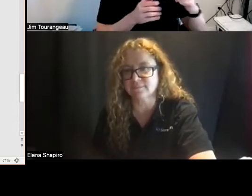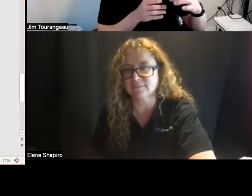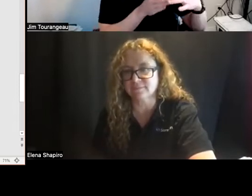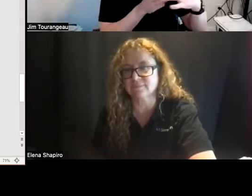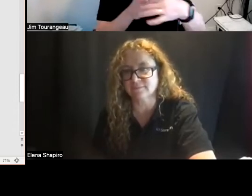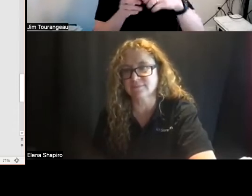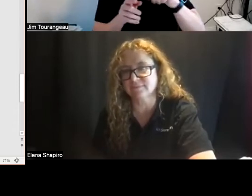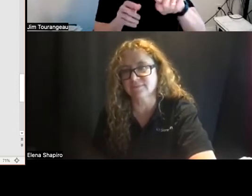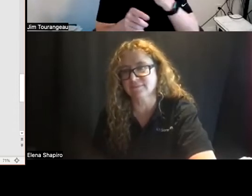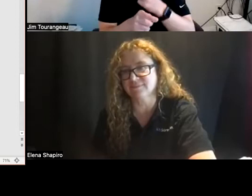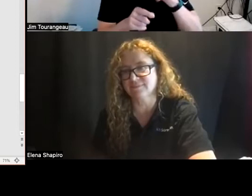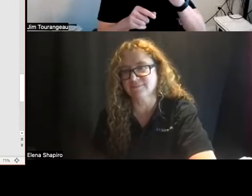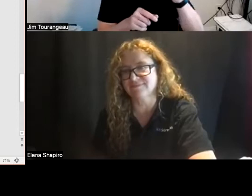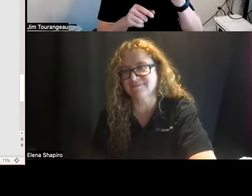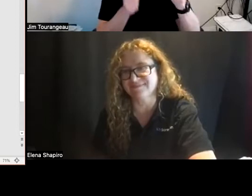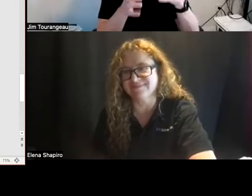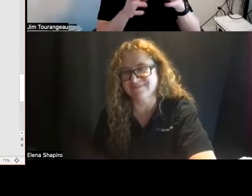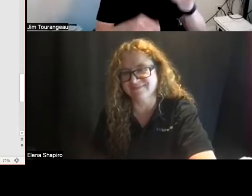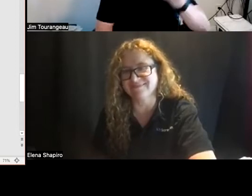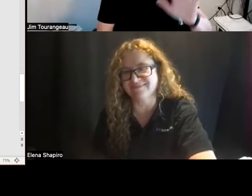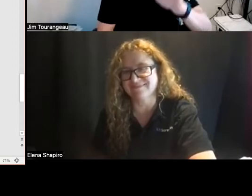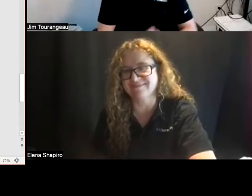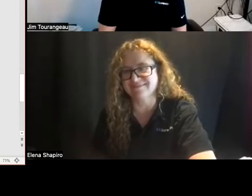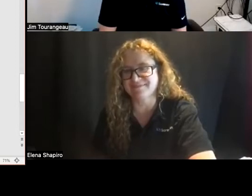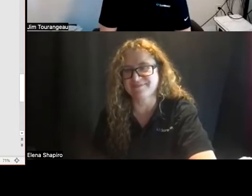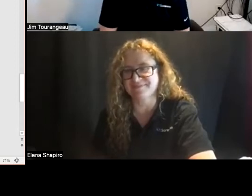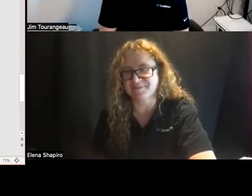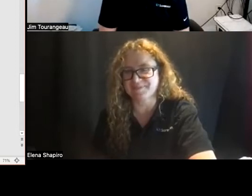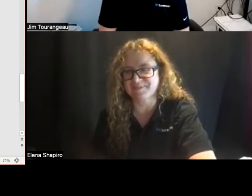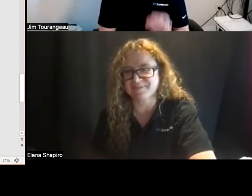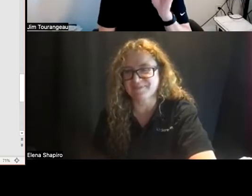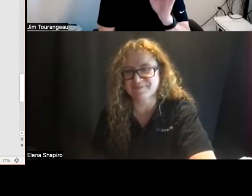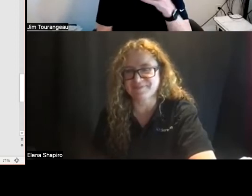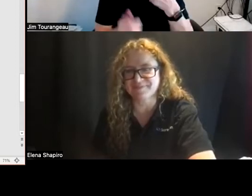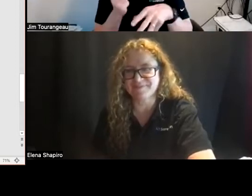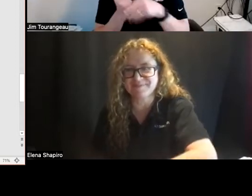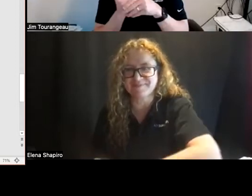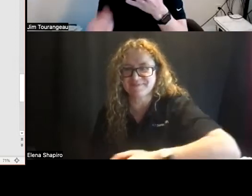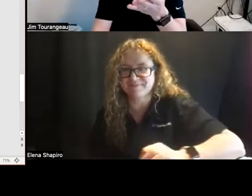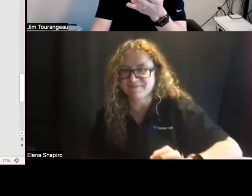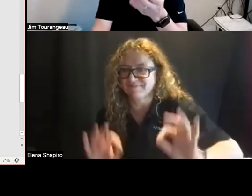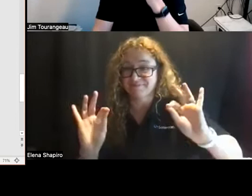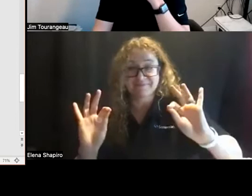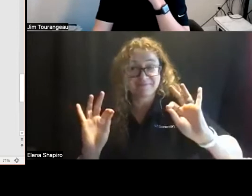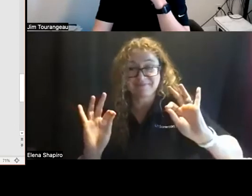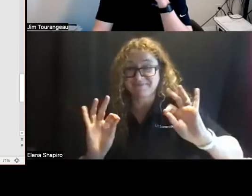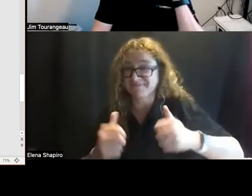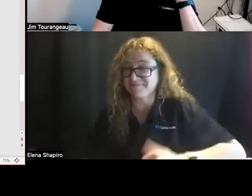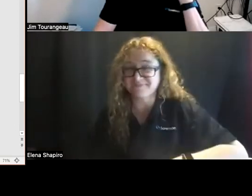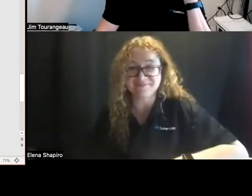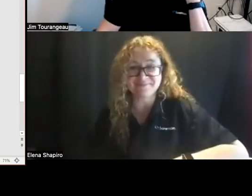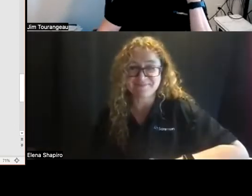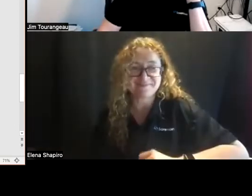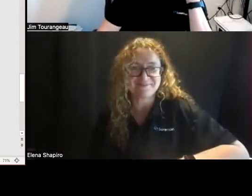I. Or if you have a contact within Sorensen, we can make sure you get connected to the appropriate district manager. Anything, Elena, you'd like to